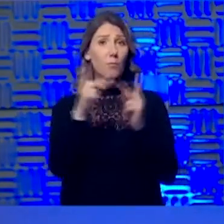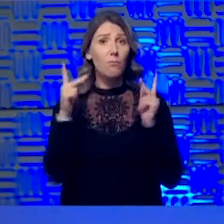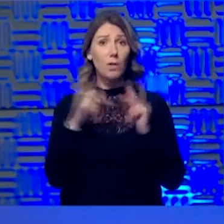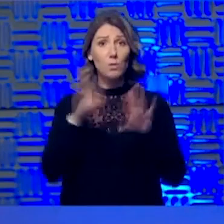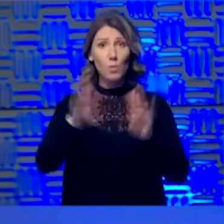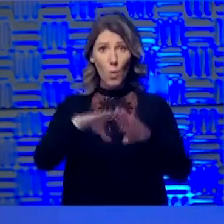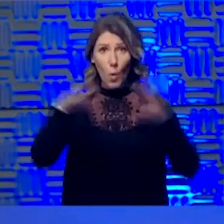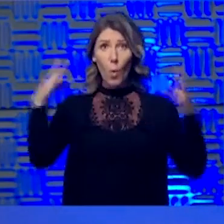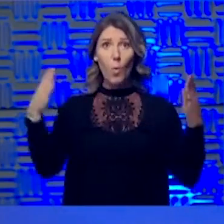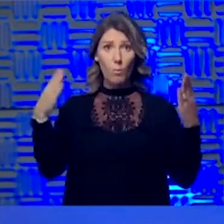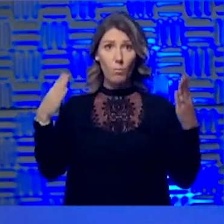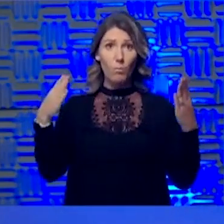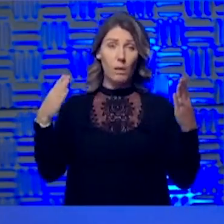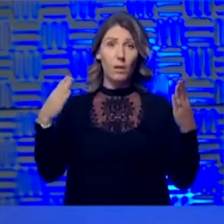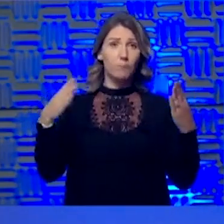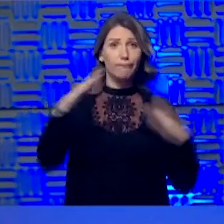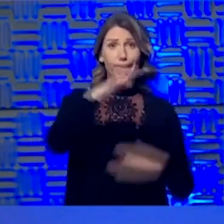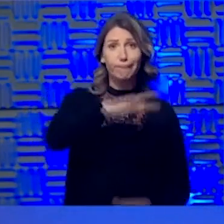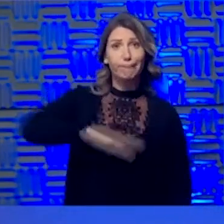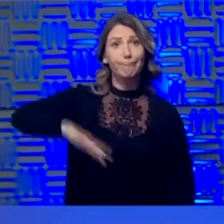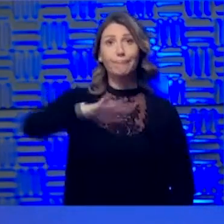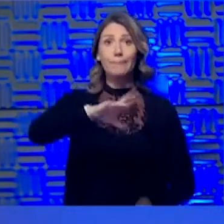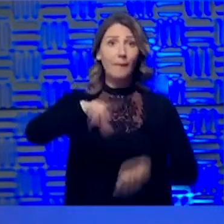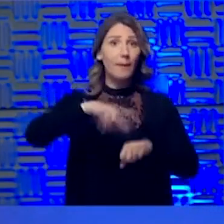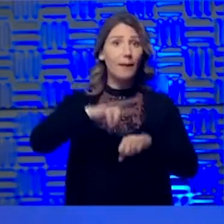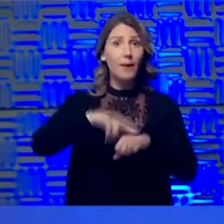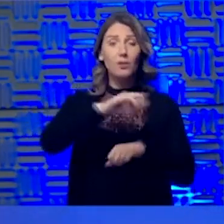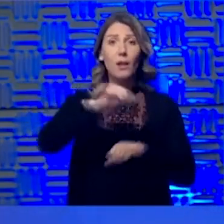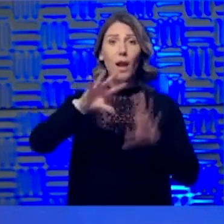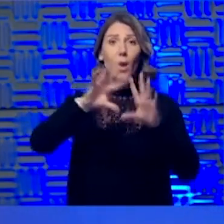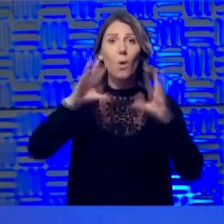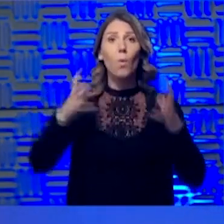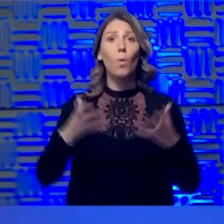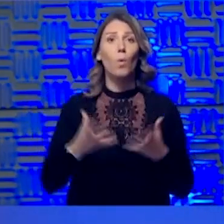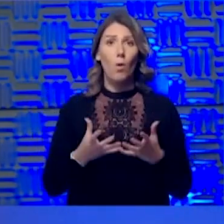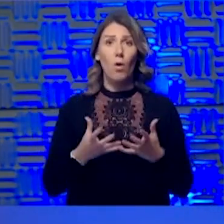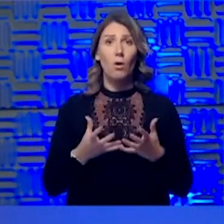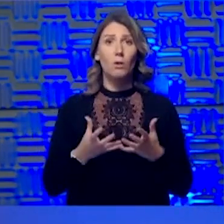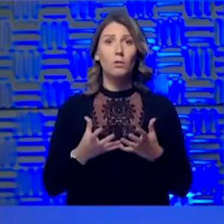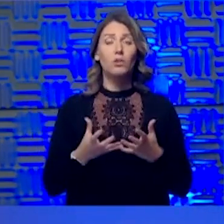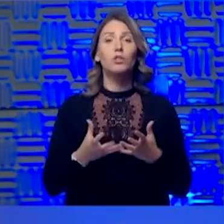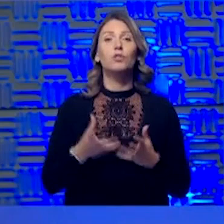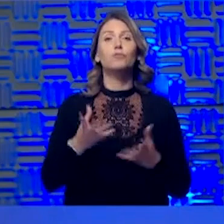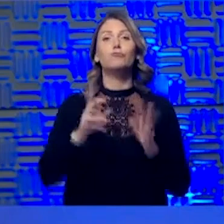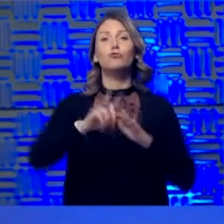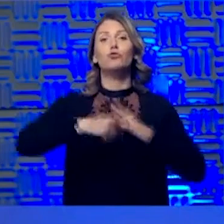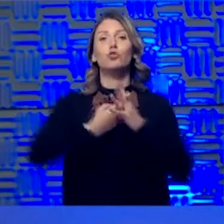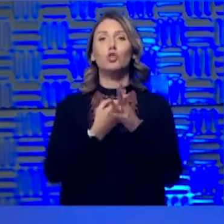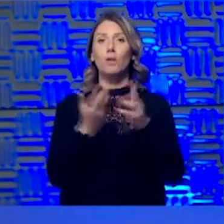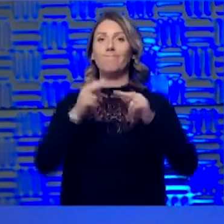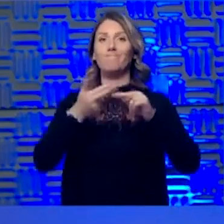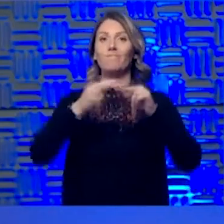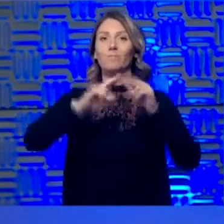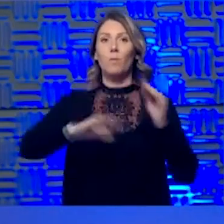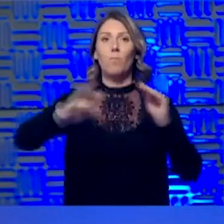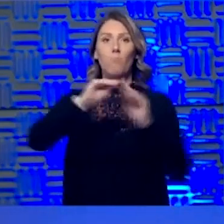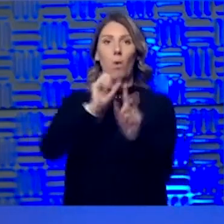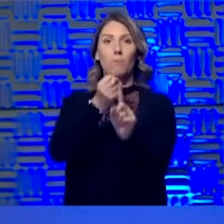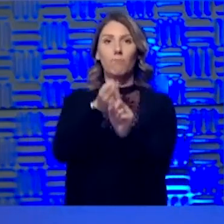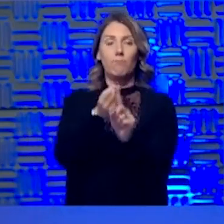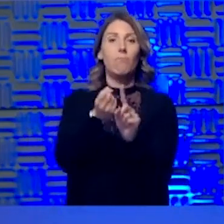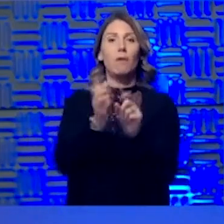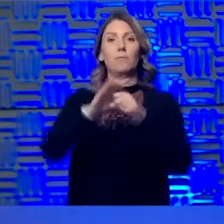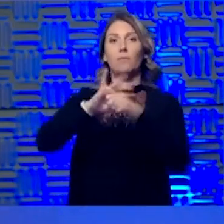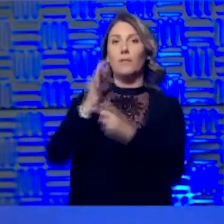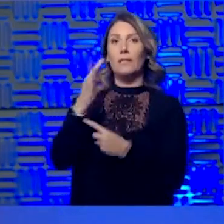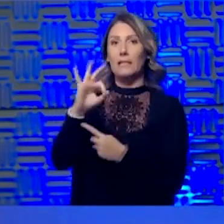world, and even around the nation a little bit, that they are starting to see more cases. We have to expect, with the nature of